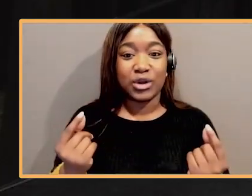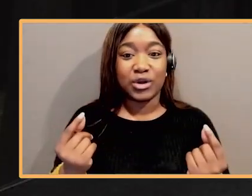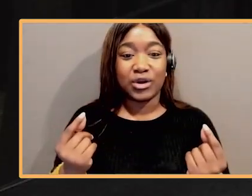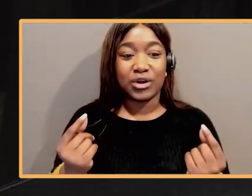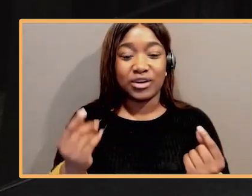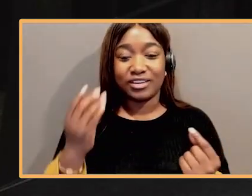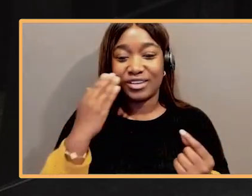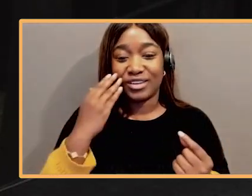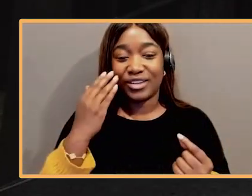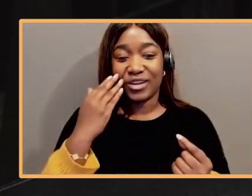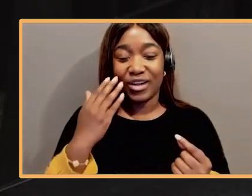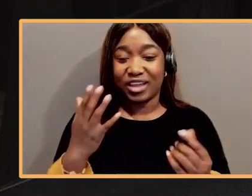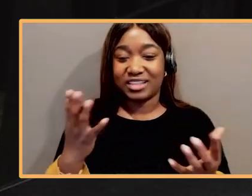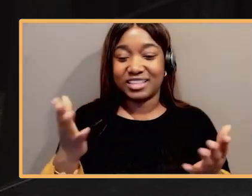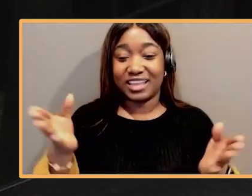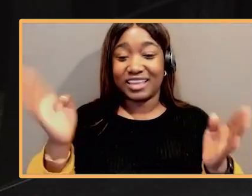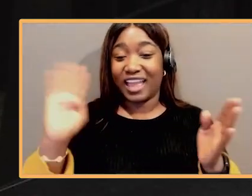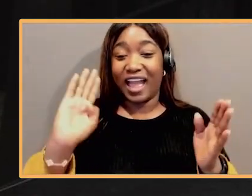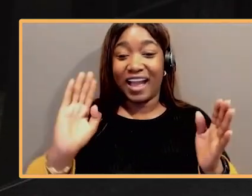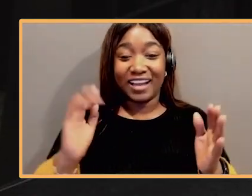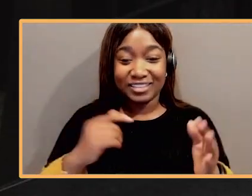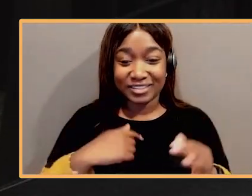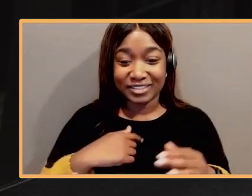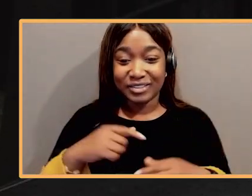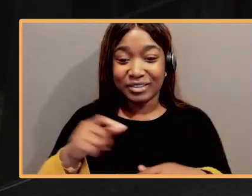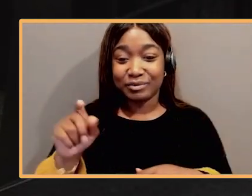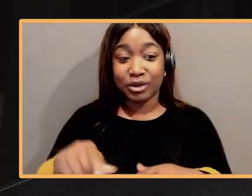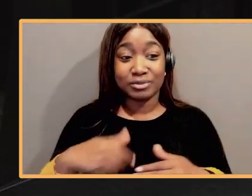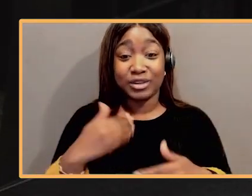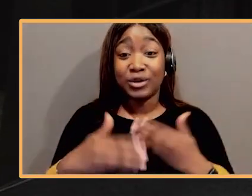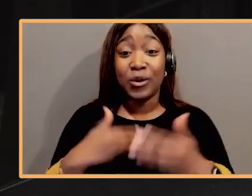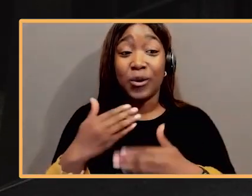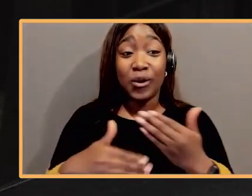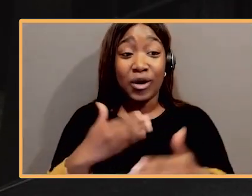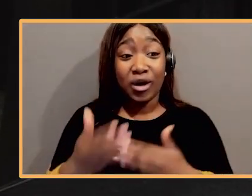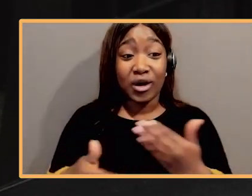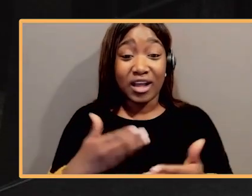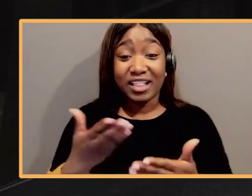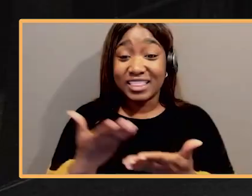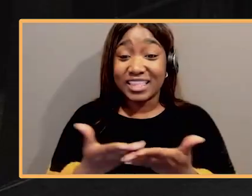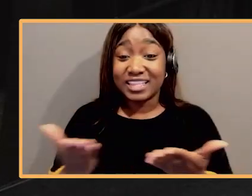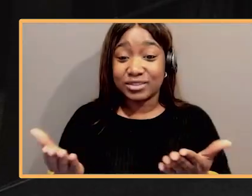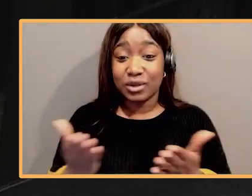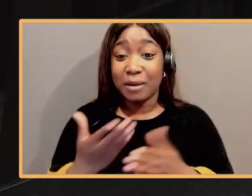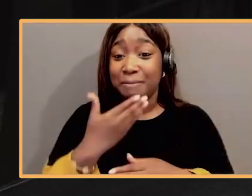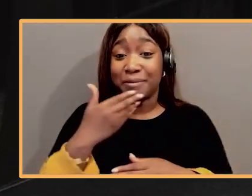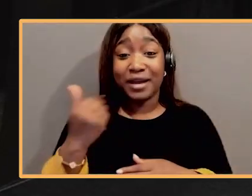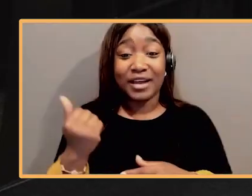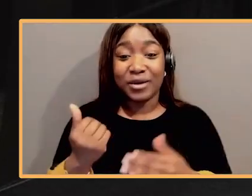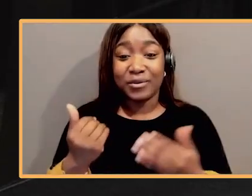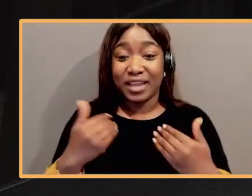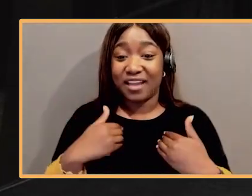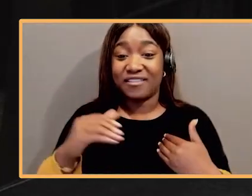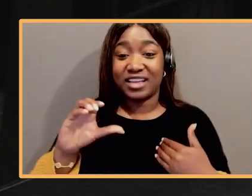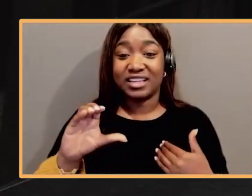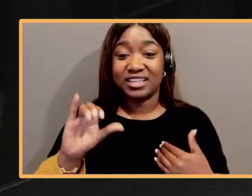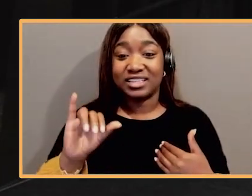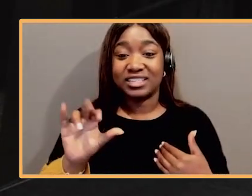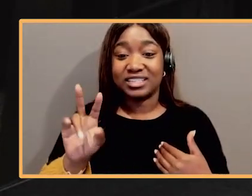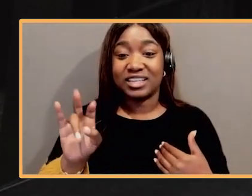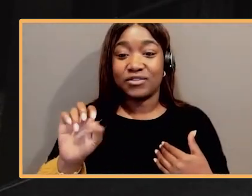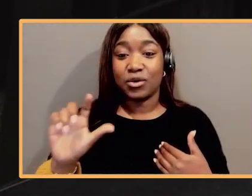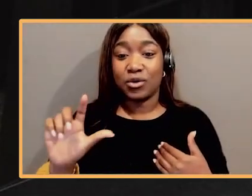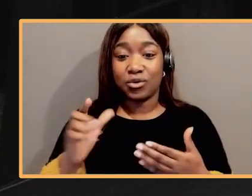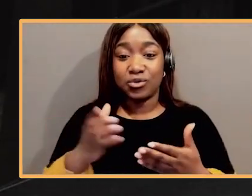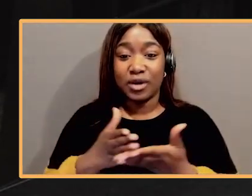I mean, God, it was supposed to be going. Things were getting better. We had the Civil Rights Amendment. We had all these good